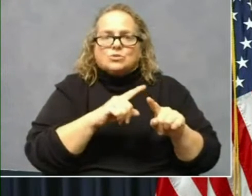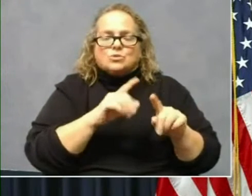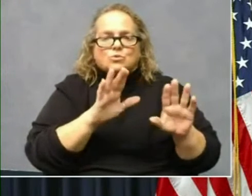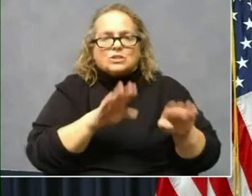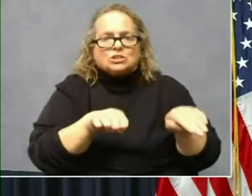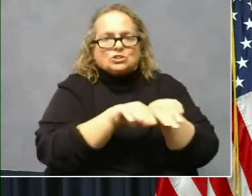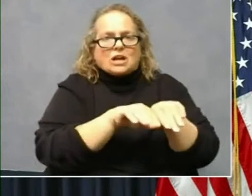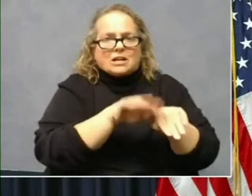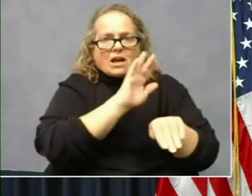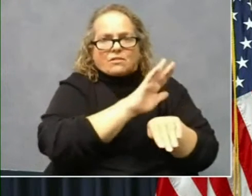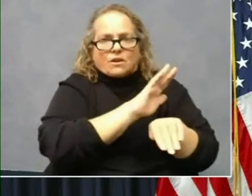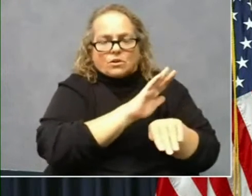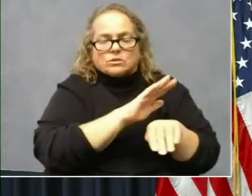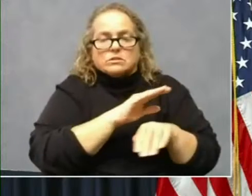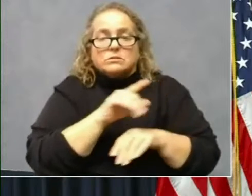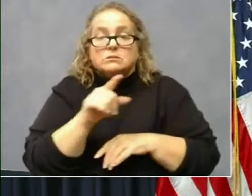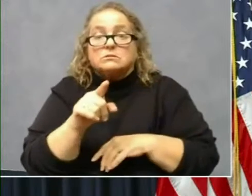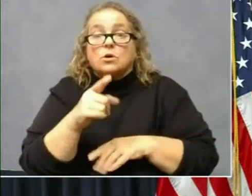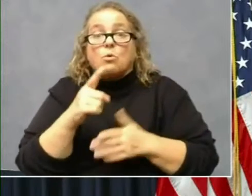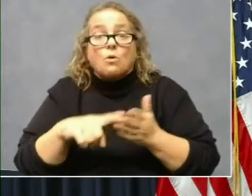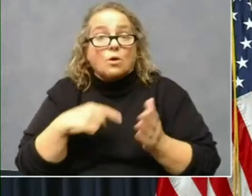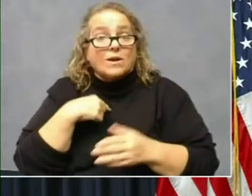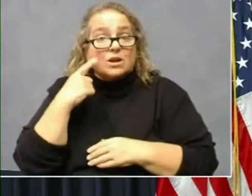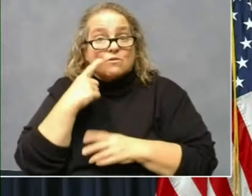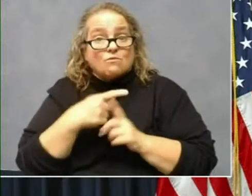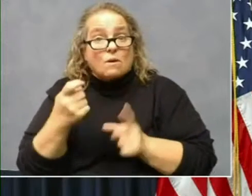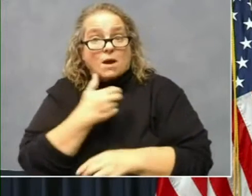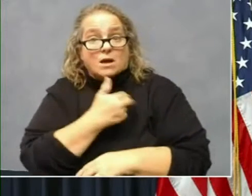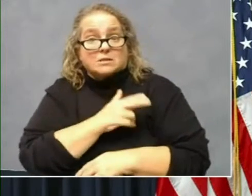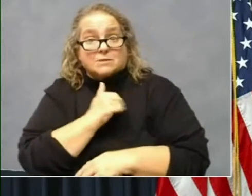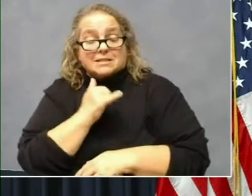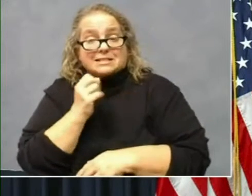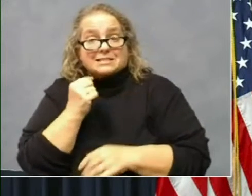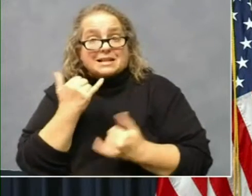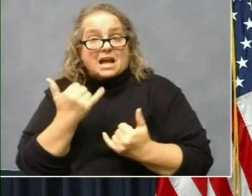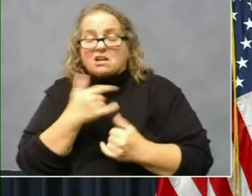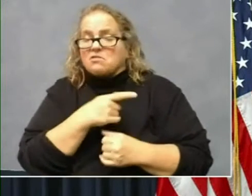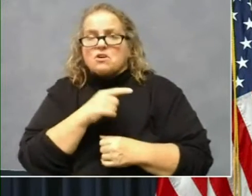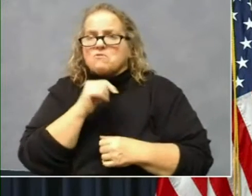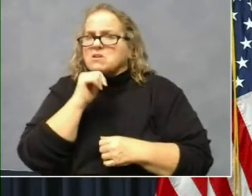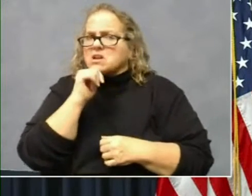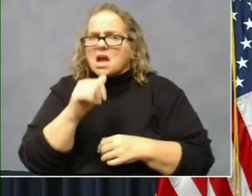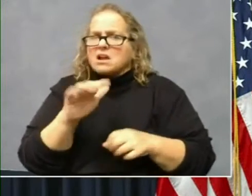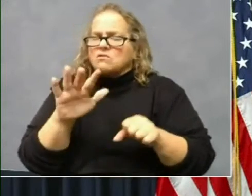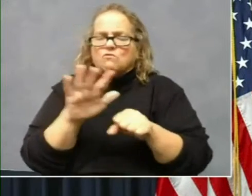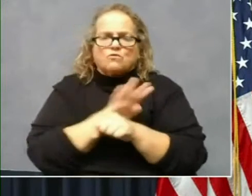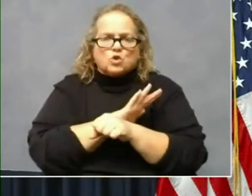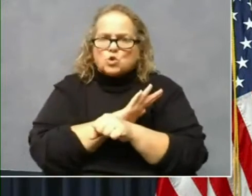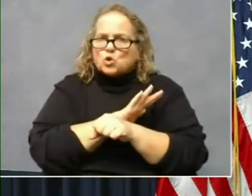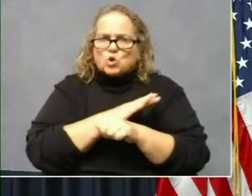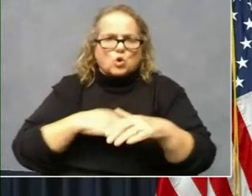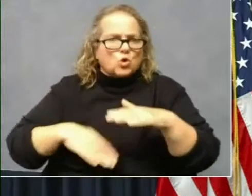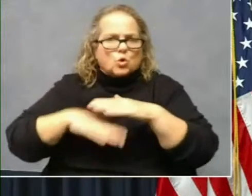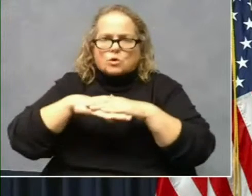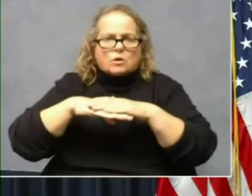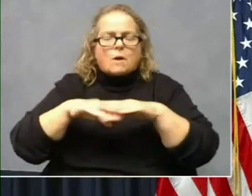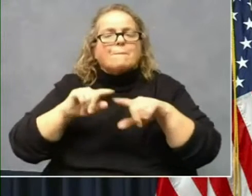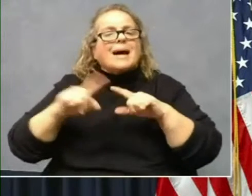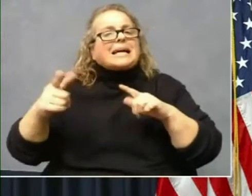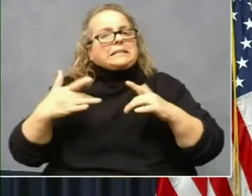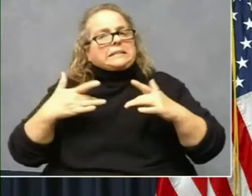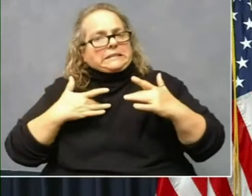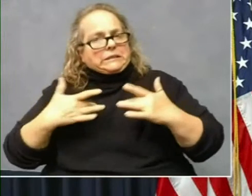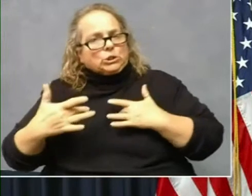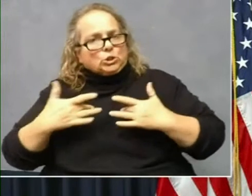So what we hear from them is that they are not at capacity, but they are concerned about capacity, that the rate